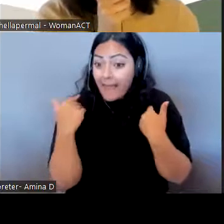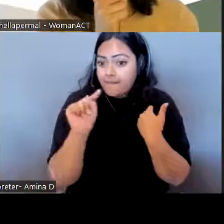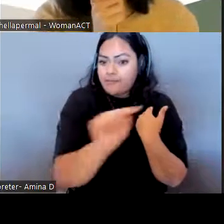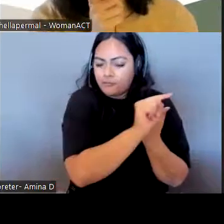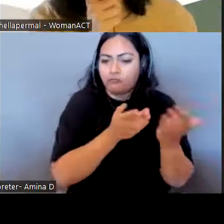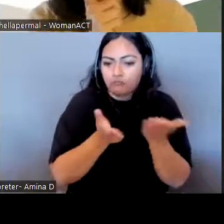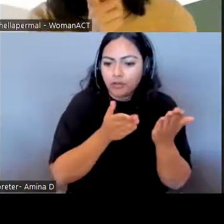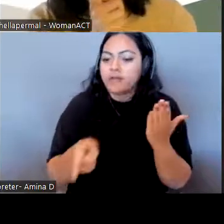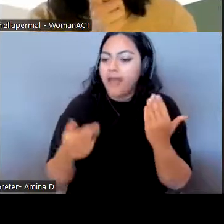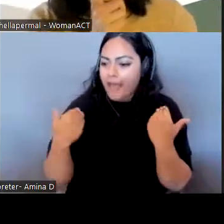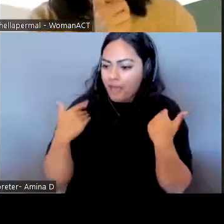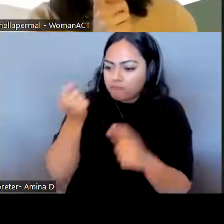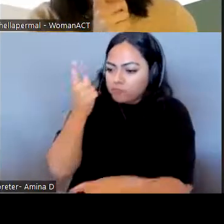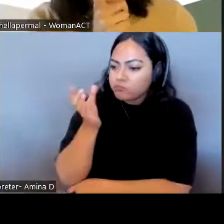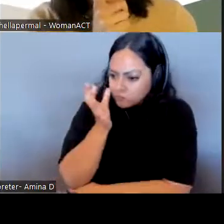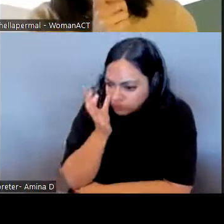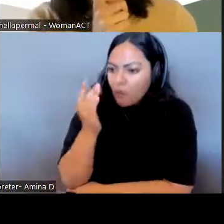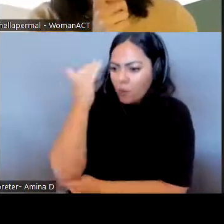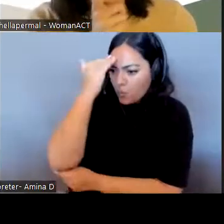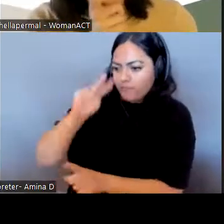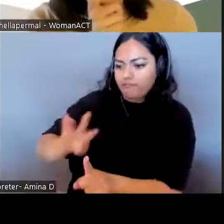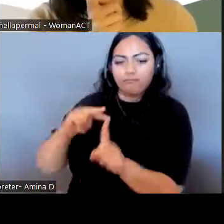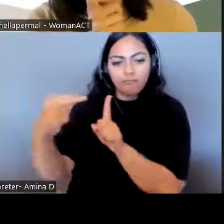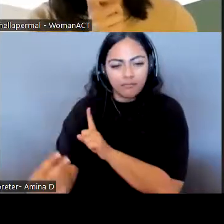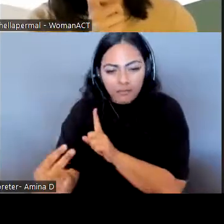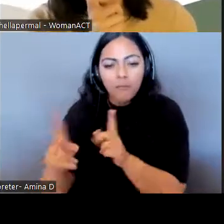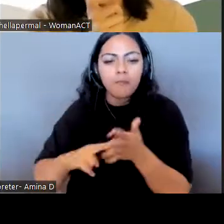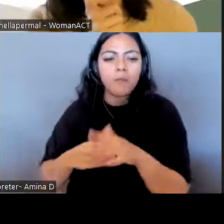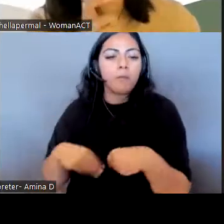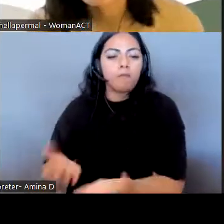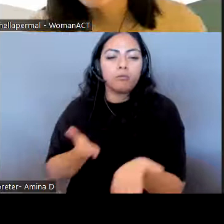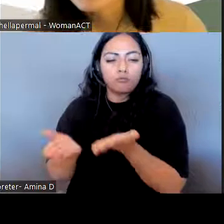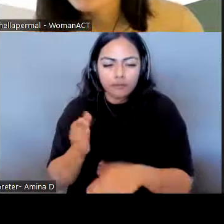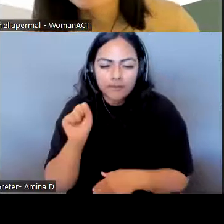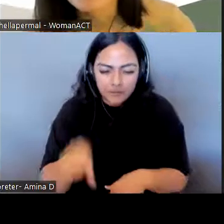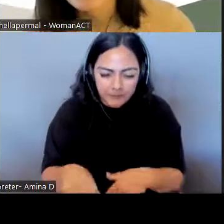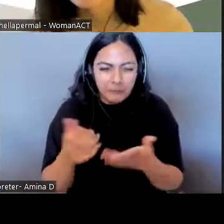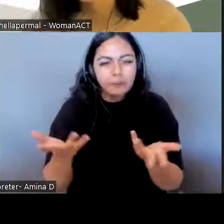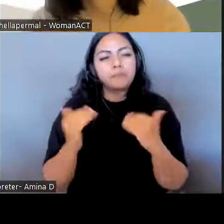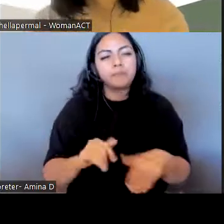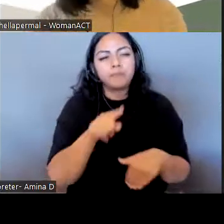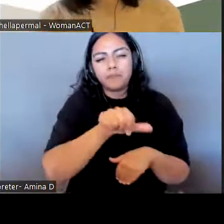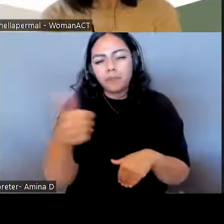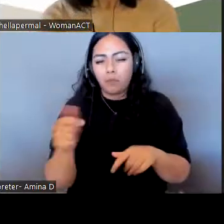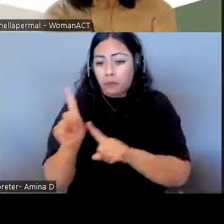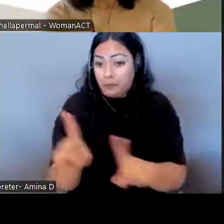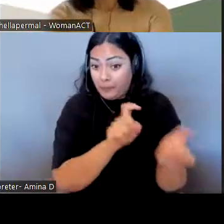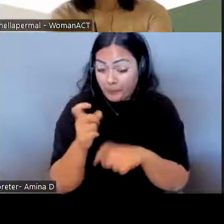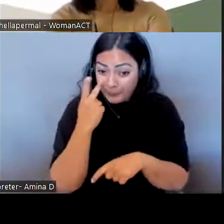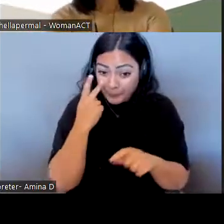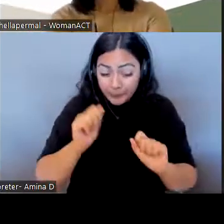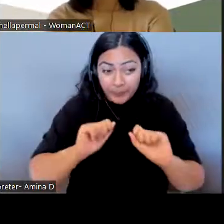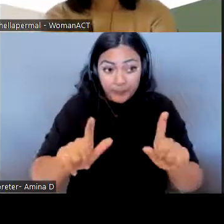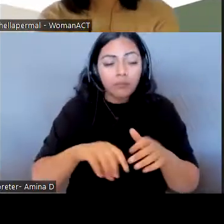So I will start us off in this topic with another poll. It should appear in Zoom soon. In